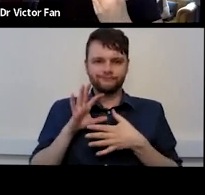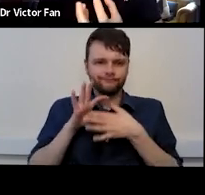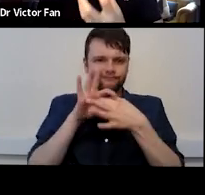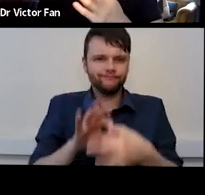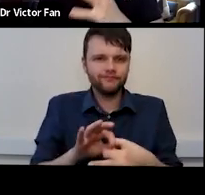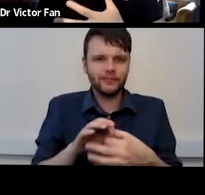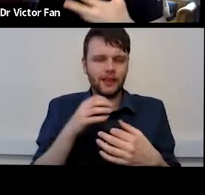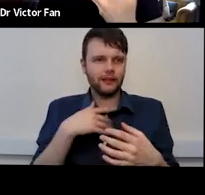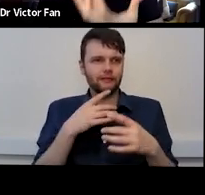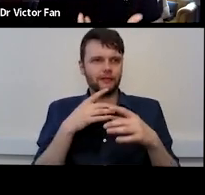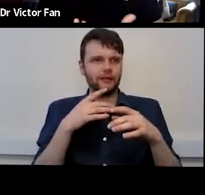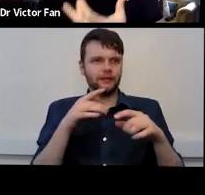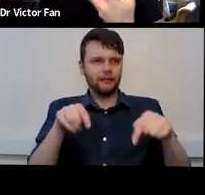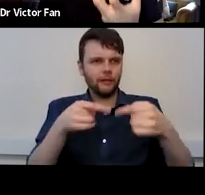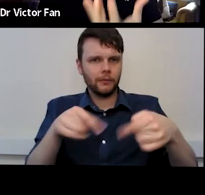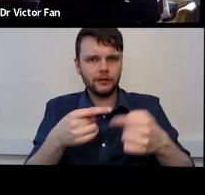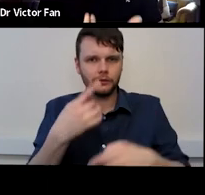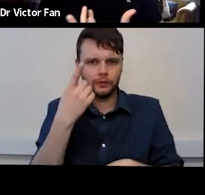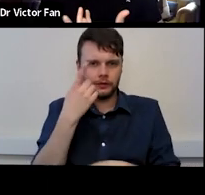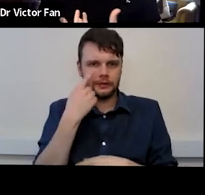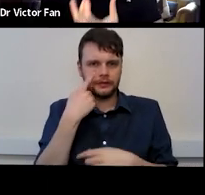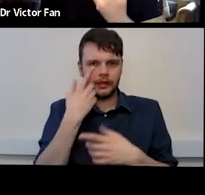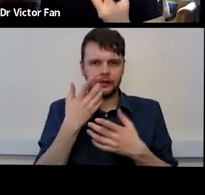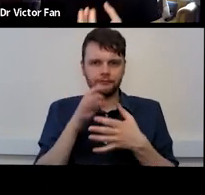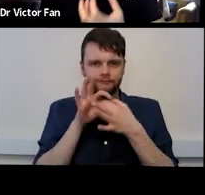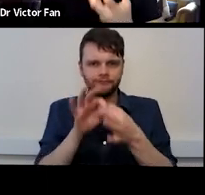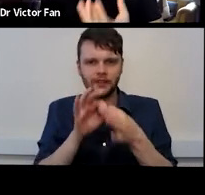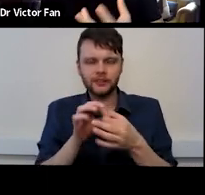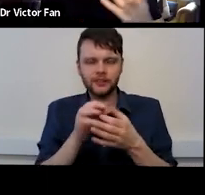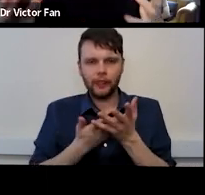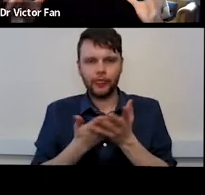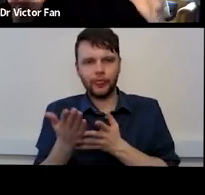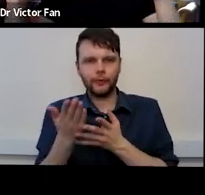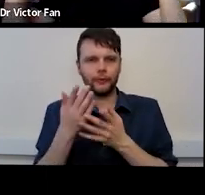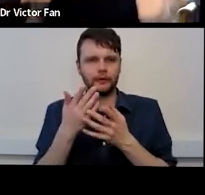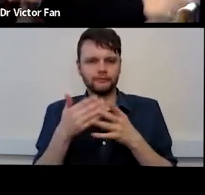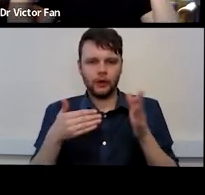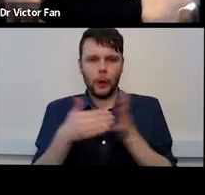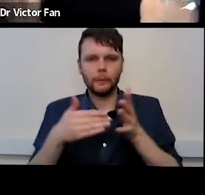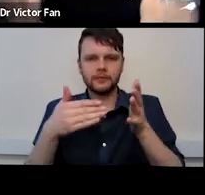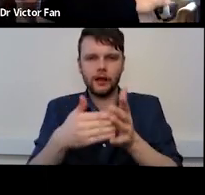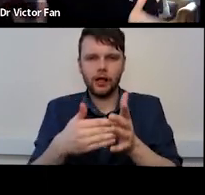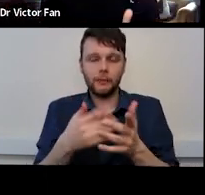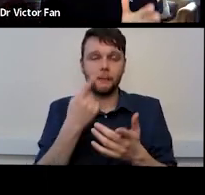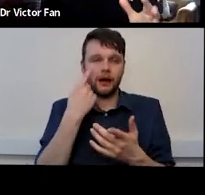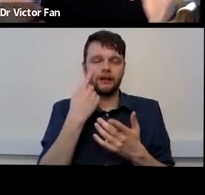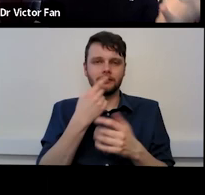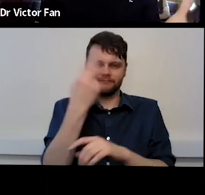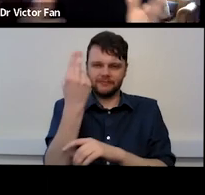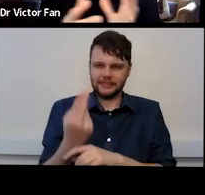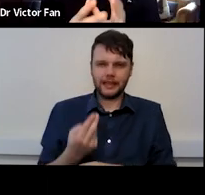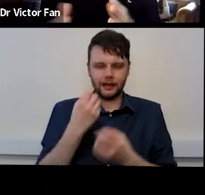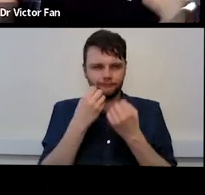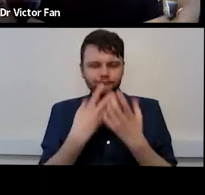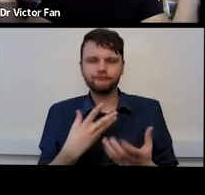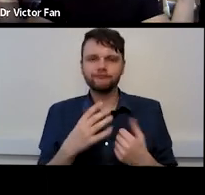the obstacles, in seeing them and engaging in them through obstacles that are aesthetically designed. And you can see again